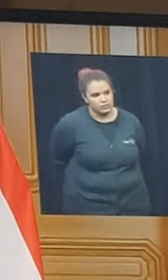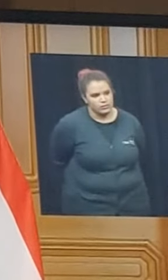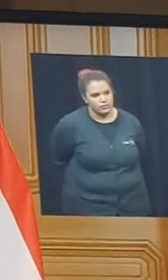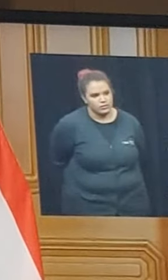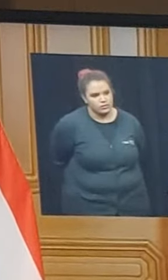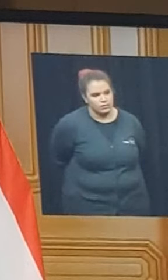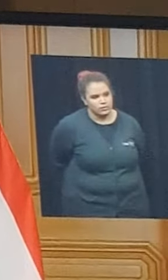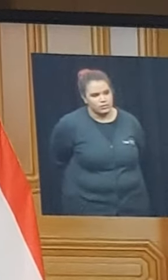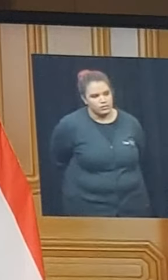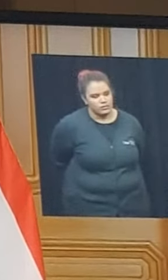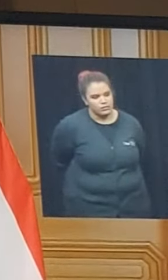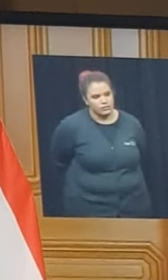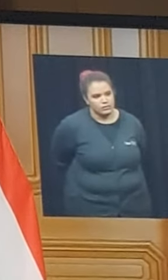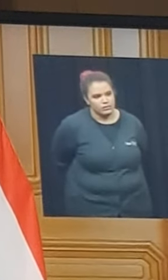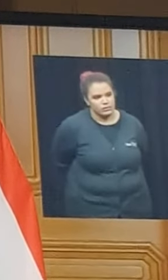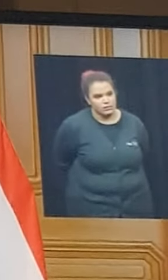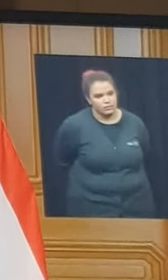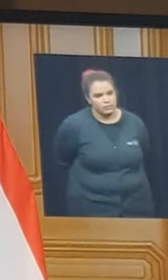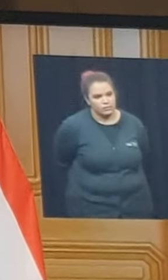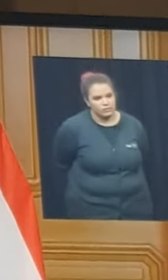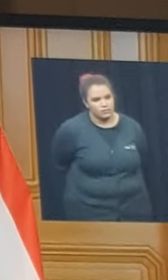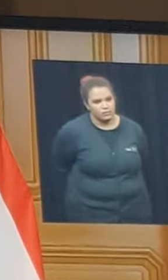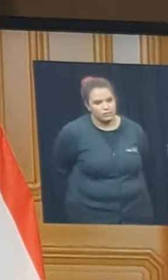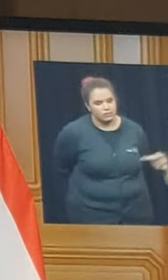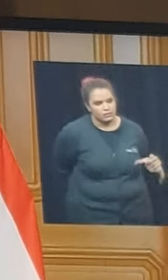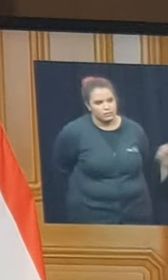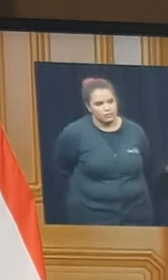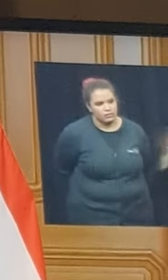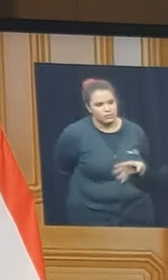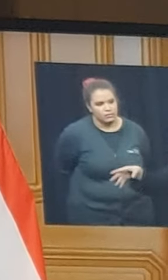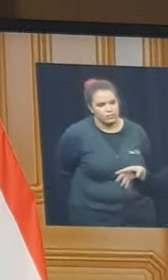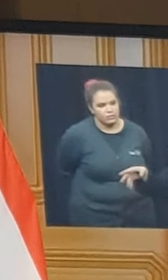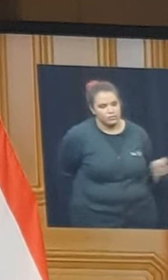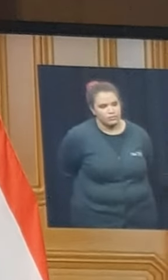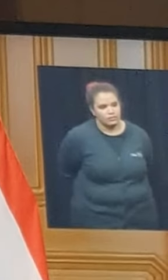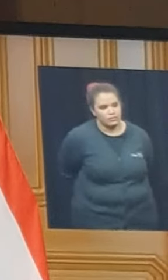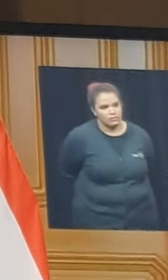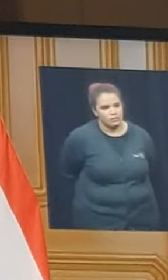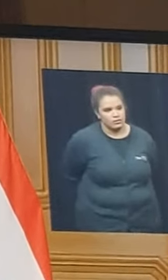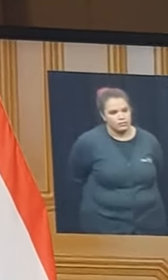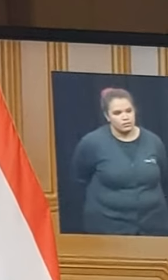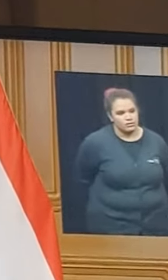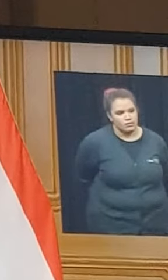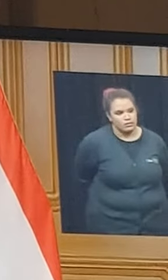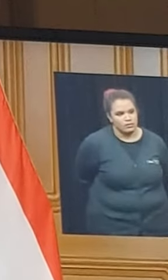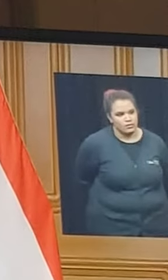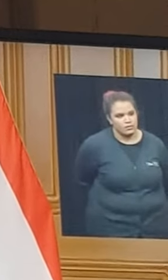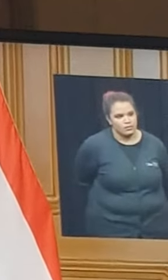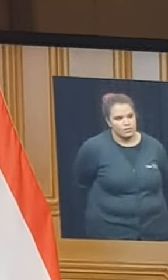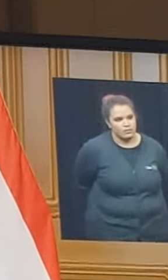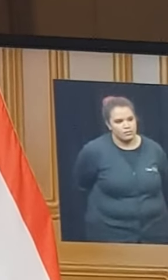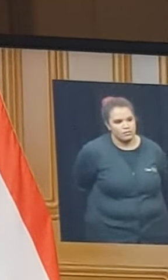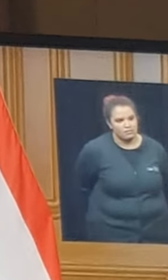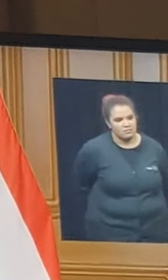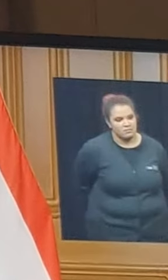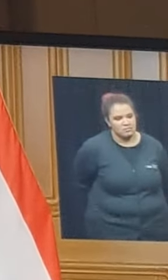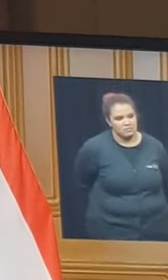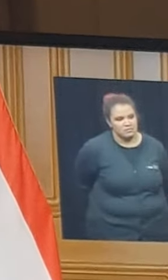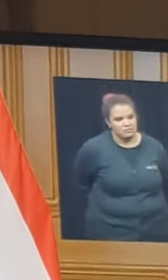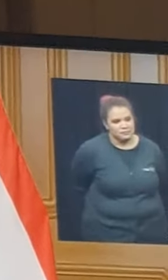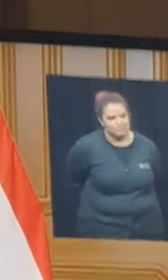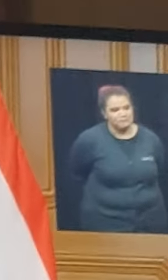economic meltdown from a deadly virus that is left unchecked. There we go. So a little bit of